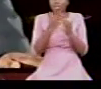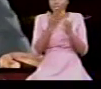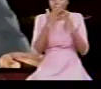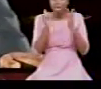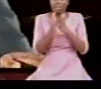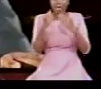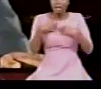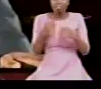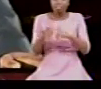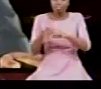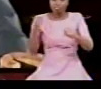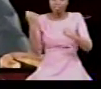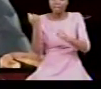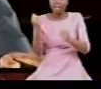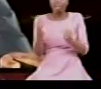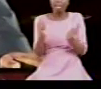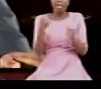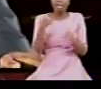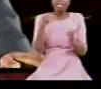it. It can kill.